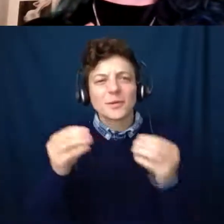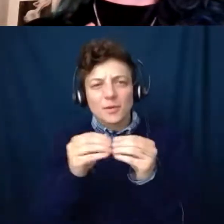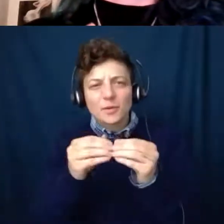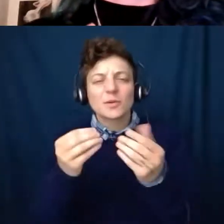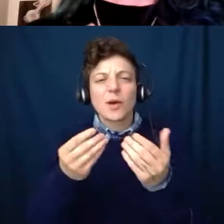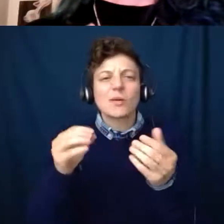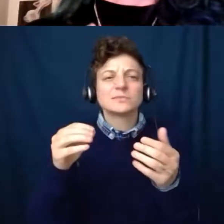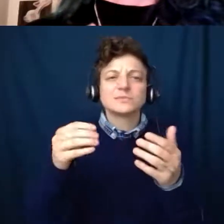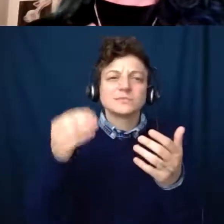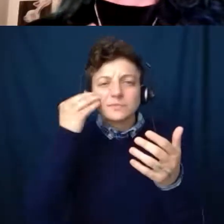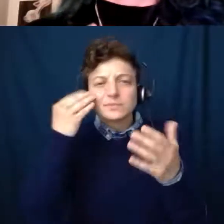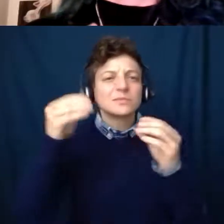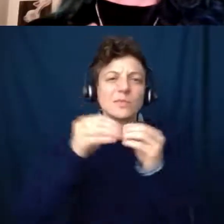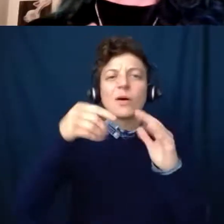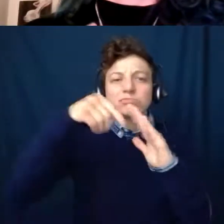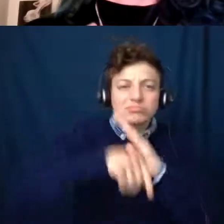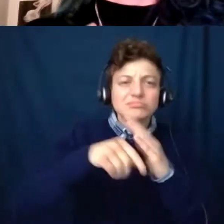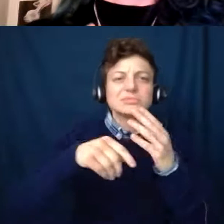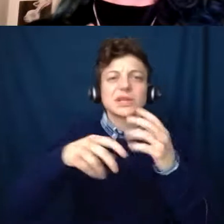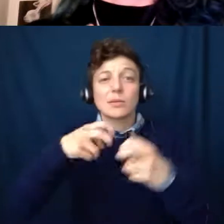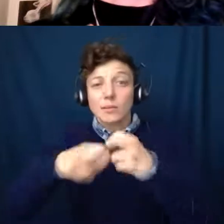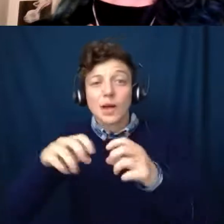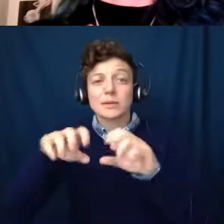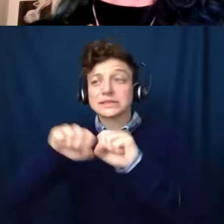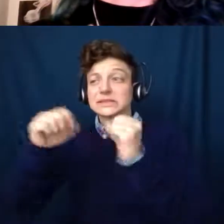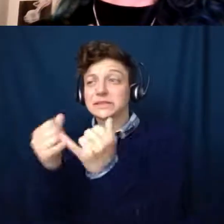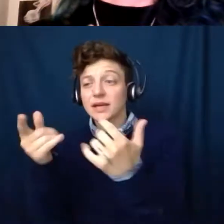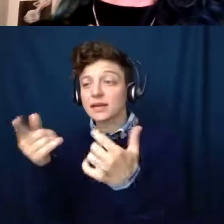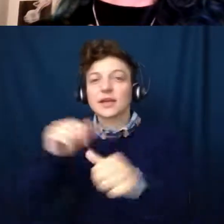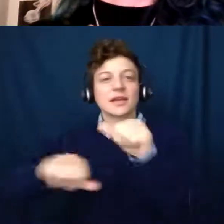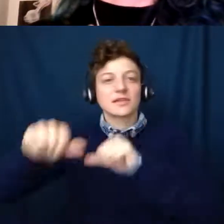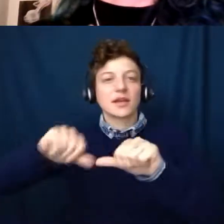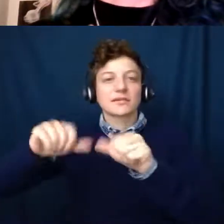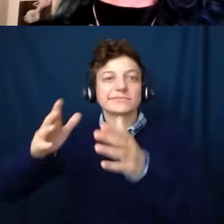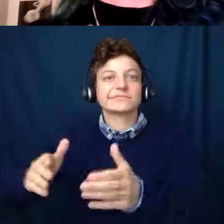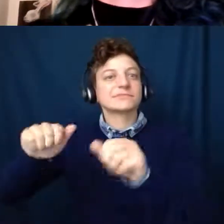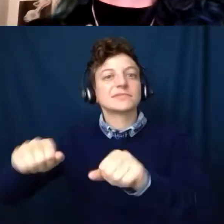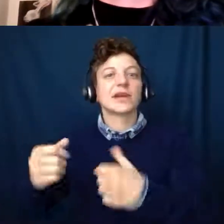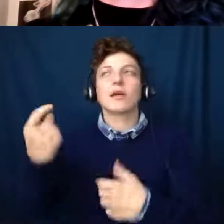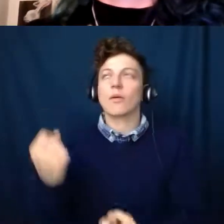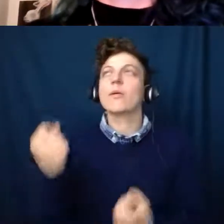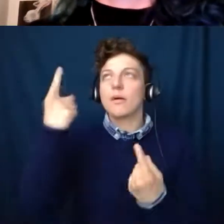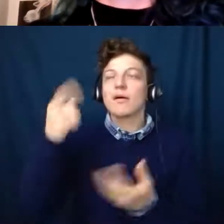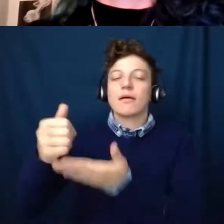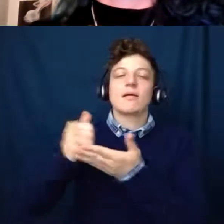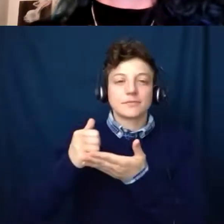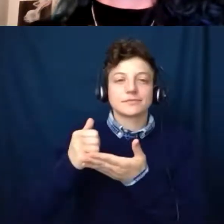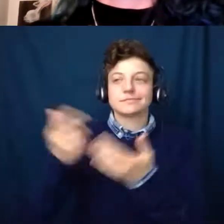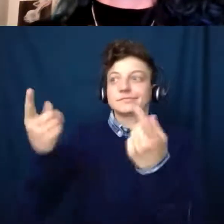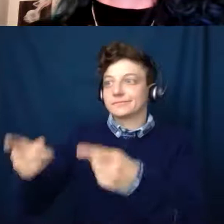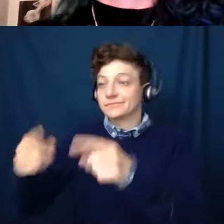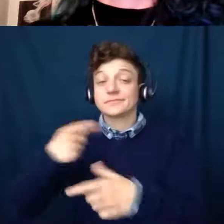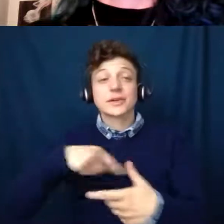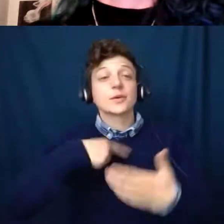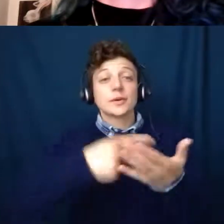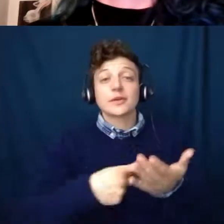how science has helped us understand what's going on with them. And then we're talking to community organizers and activists to